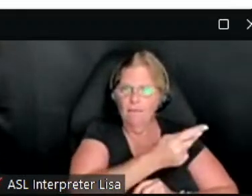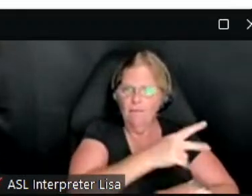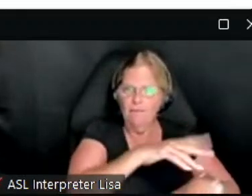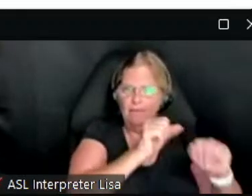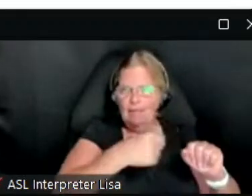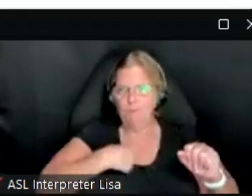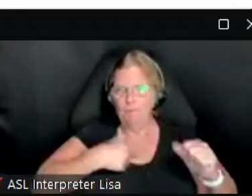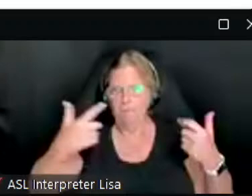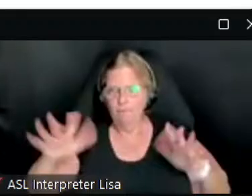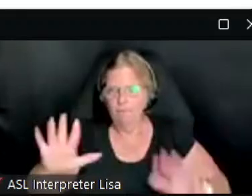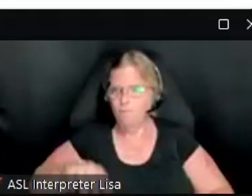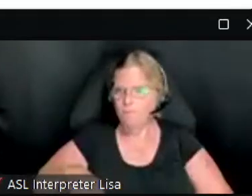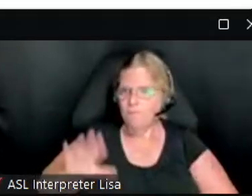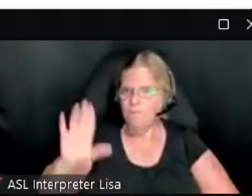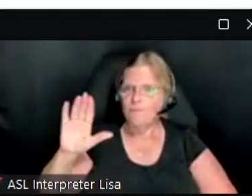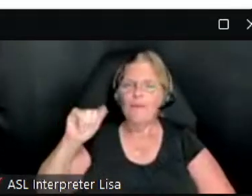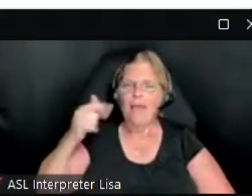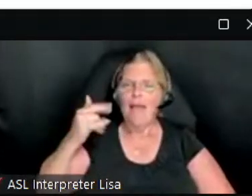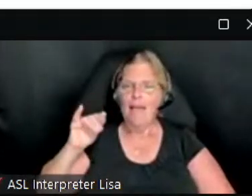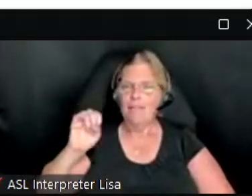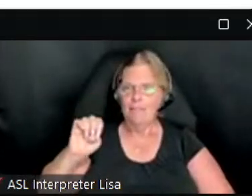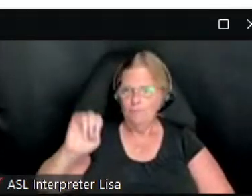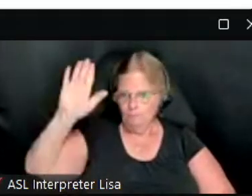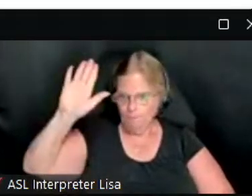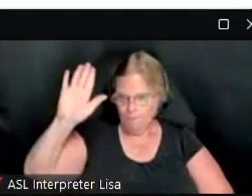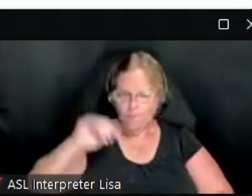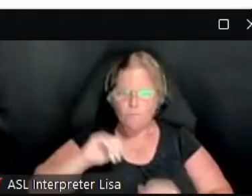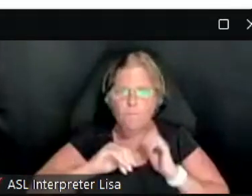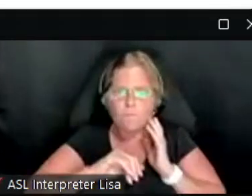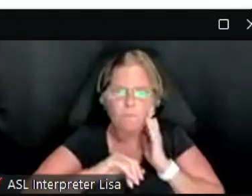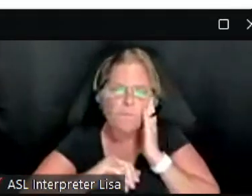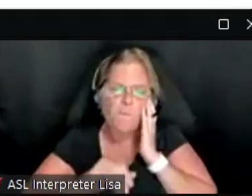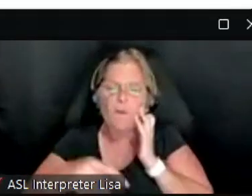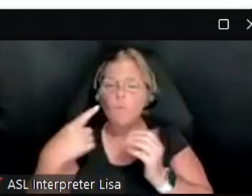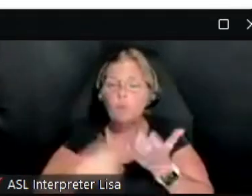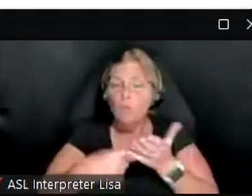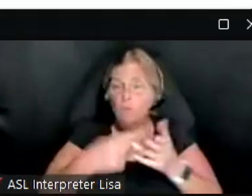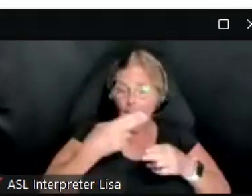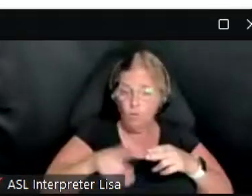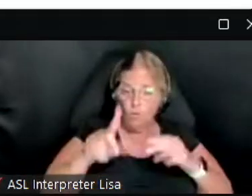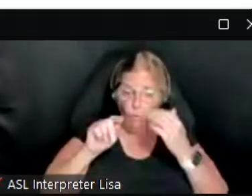Oh, I'm happy to do it. We talked about some short-term